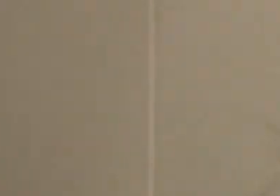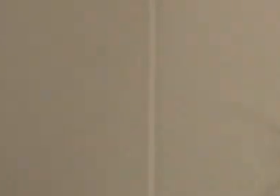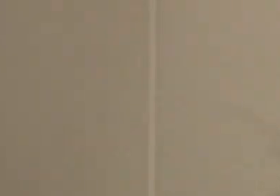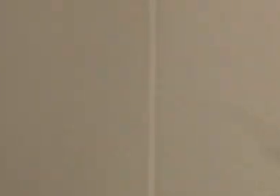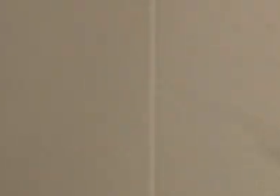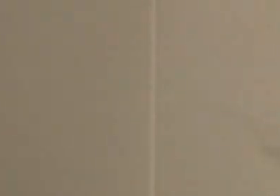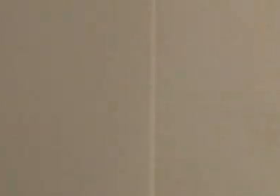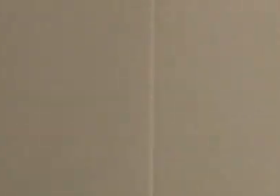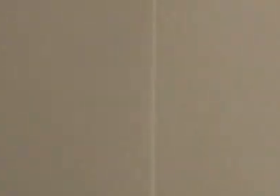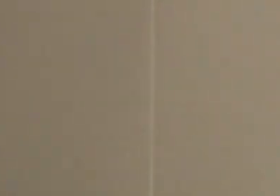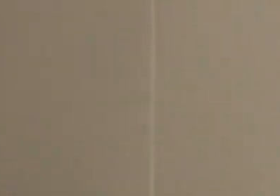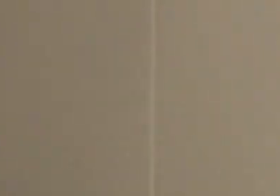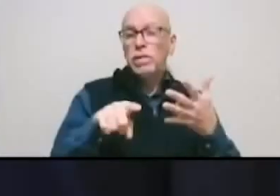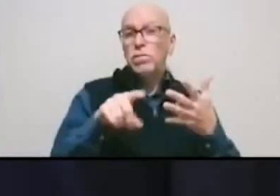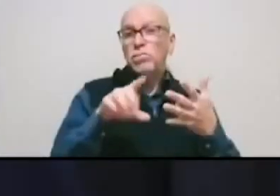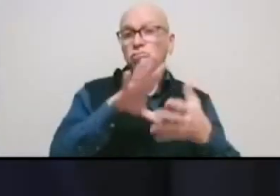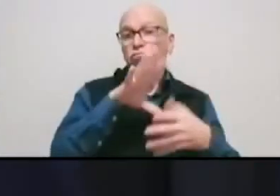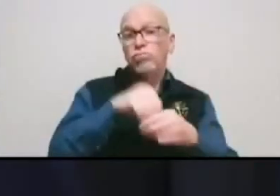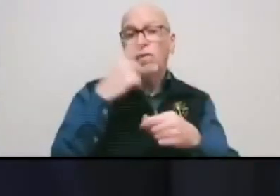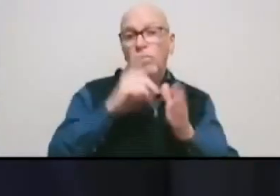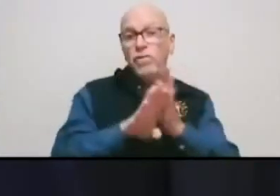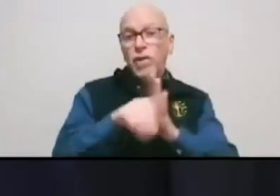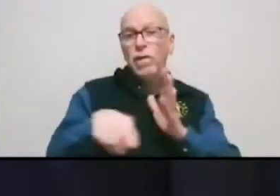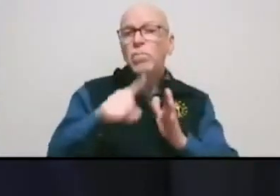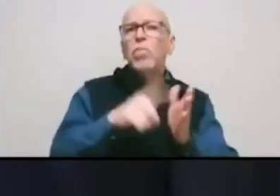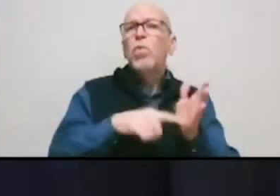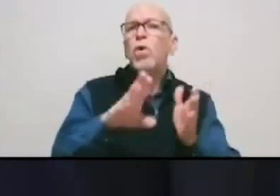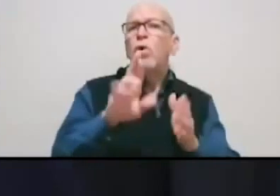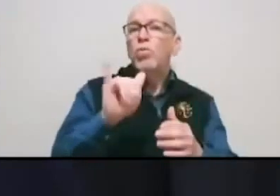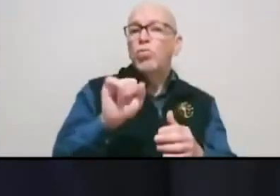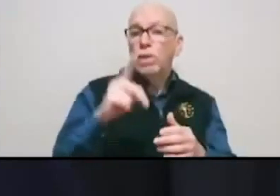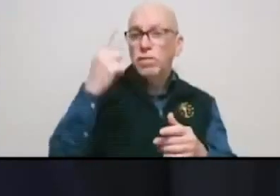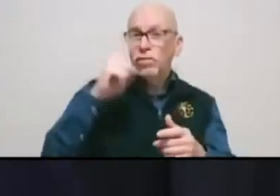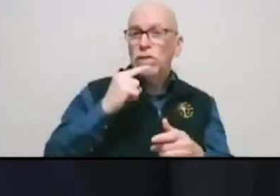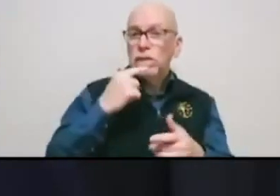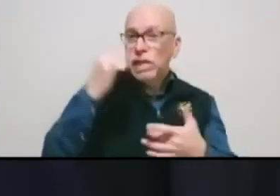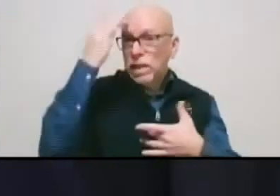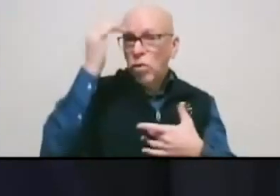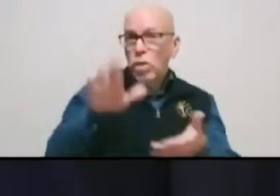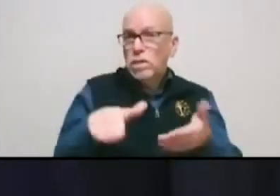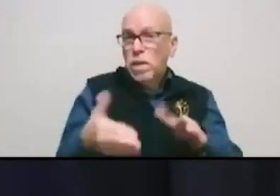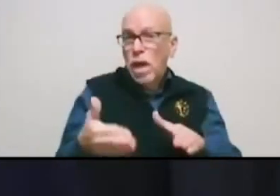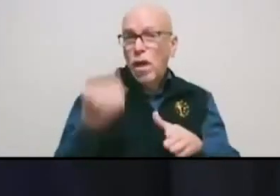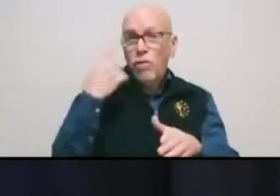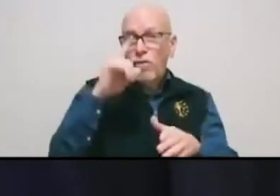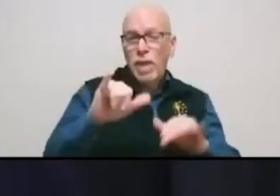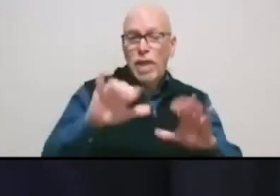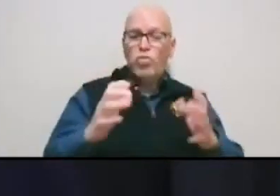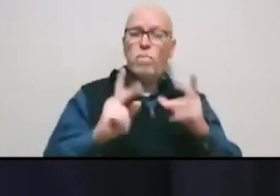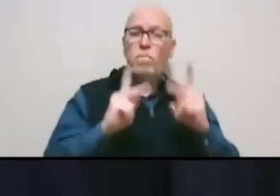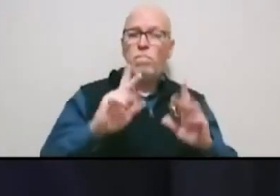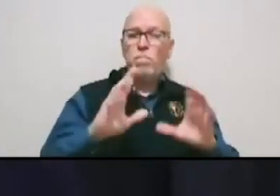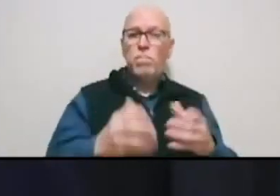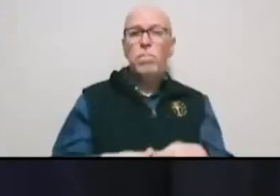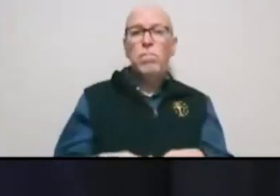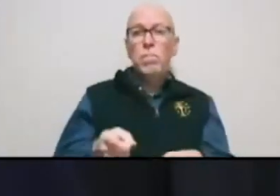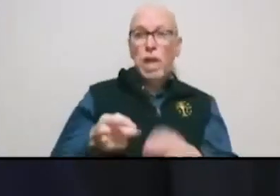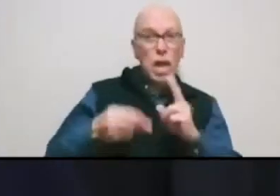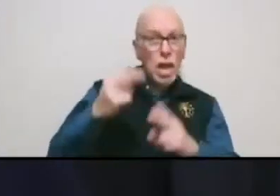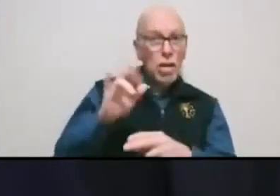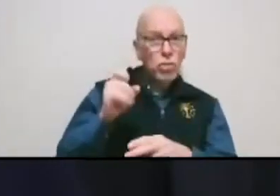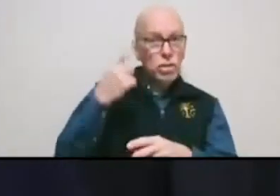people are eligible for a vaccination. What is the risk for serious illness and death in that population? What is the risk of exposure to